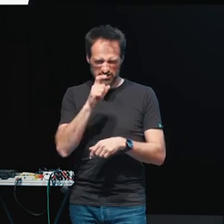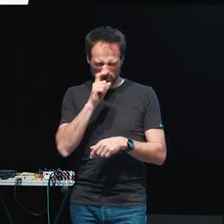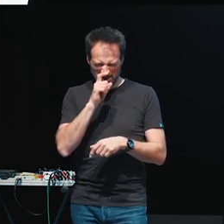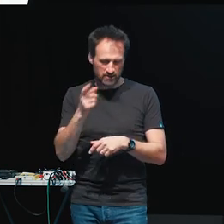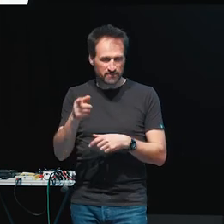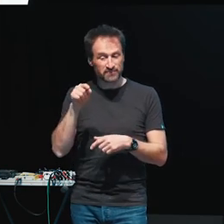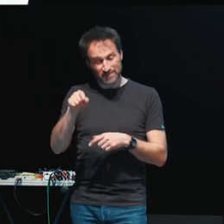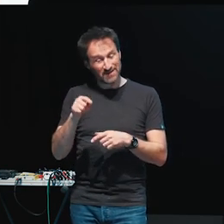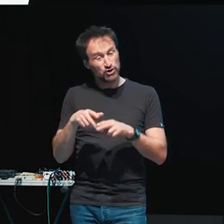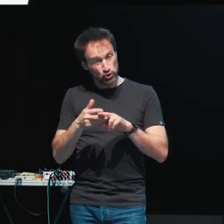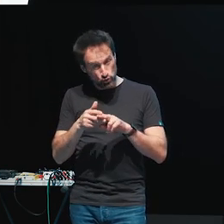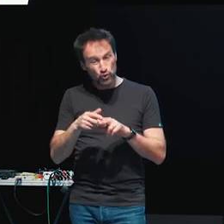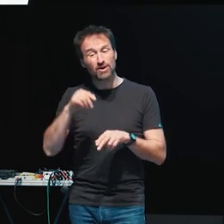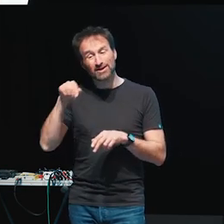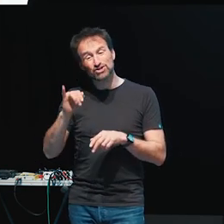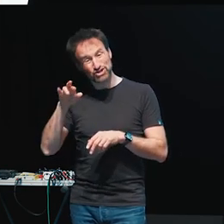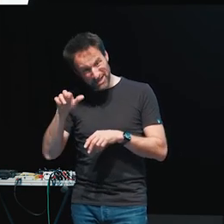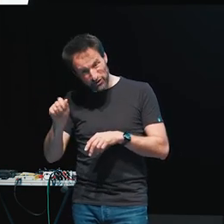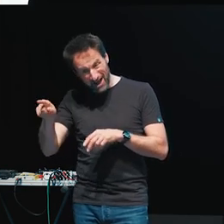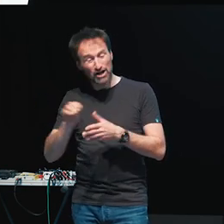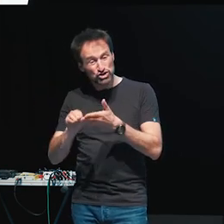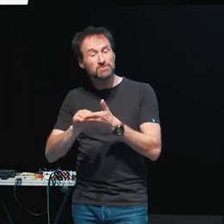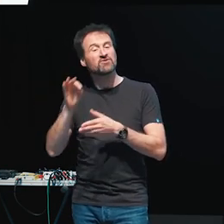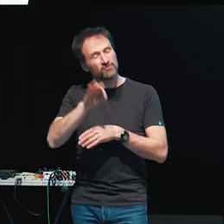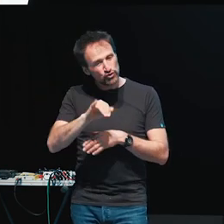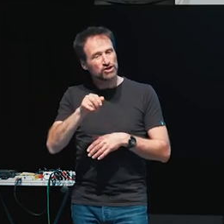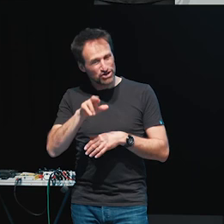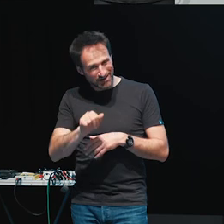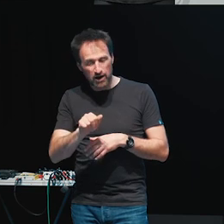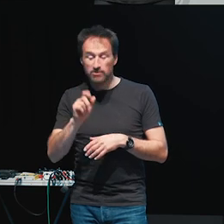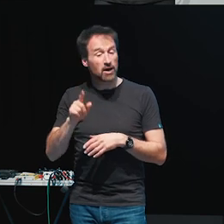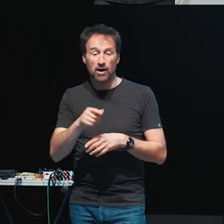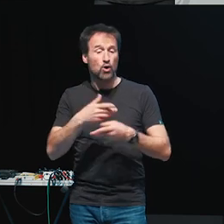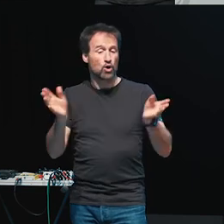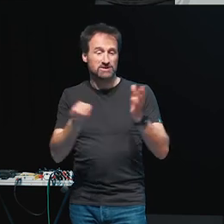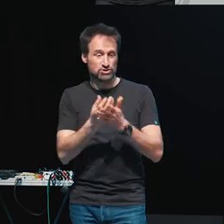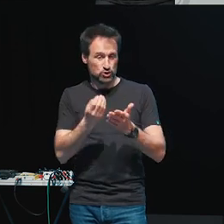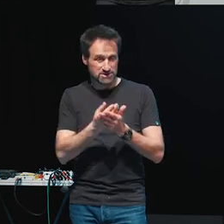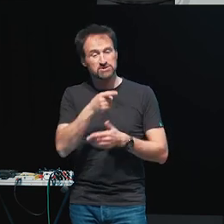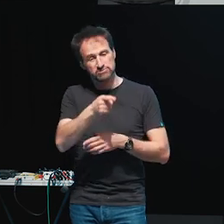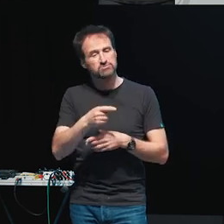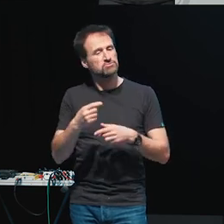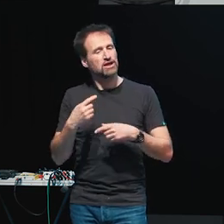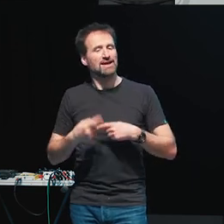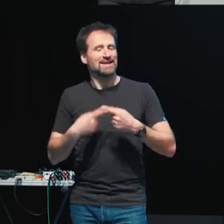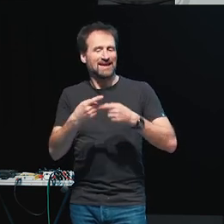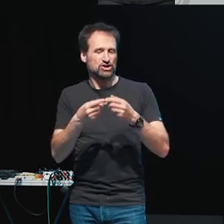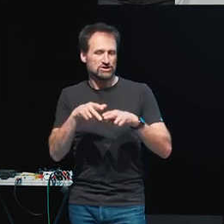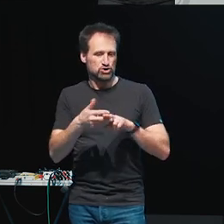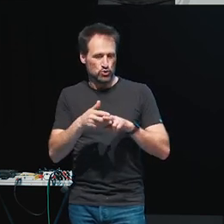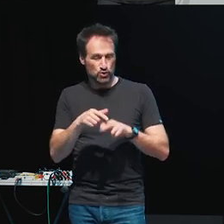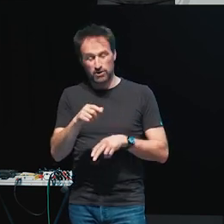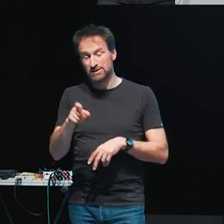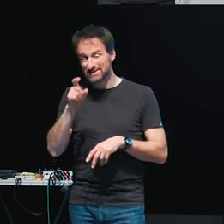tool that was written in Jira for Jira, but it's open source, and it's available for everyone. It's a generic tool. Stricter to your